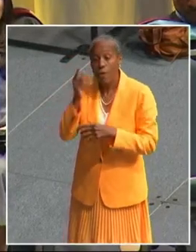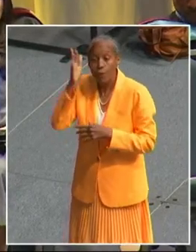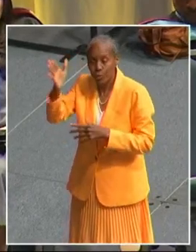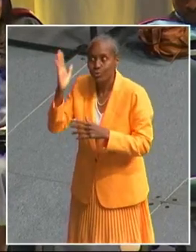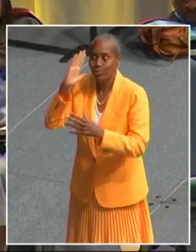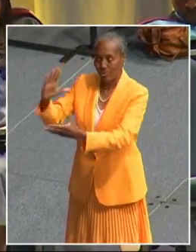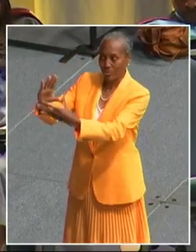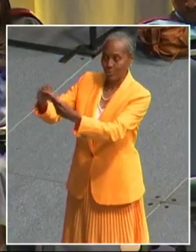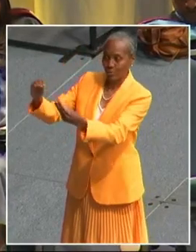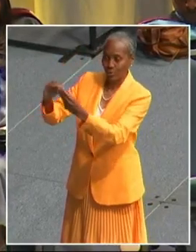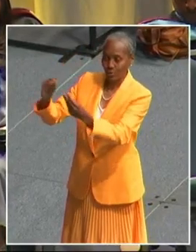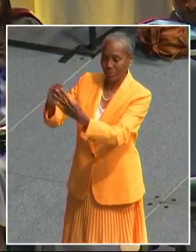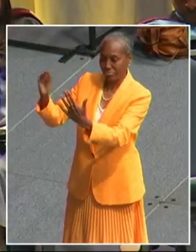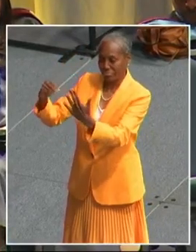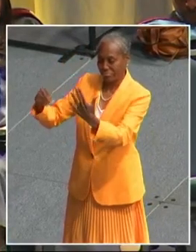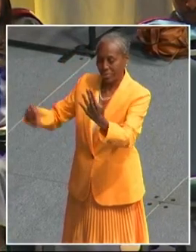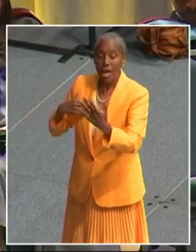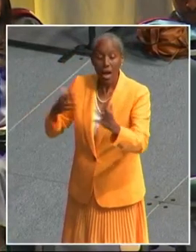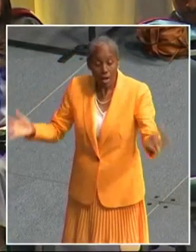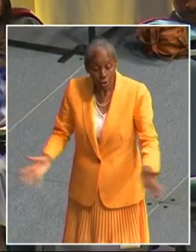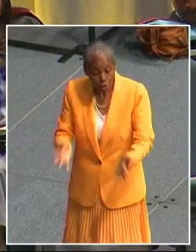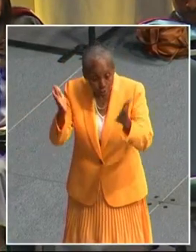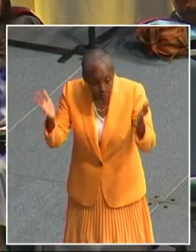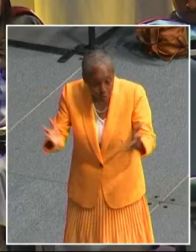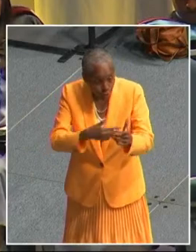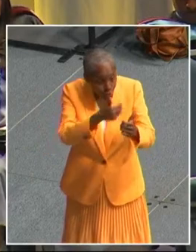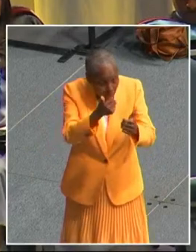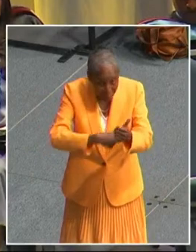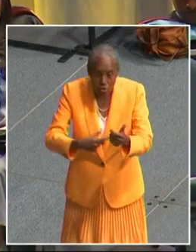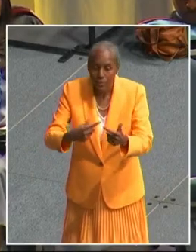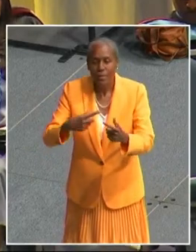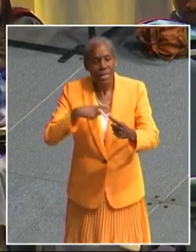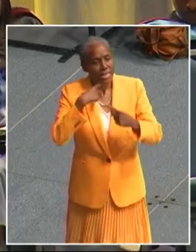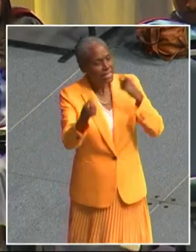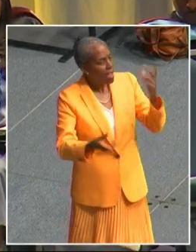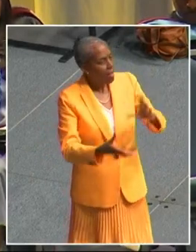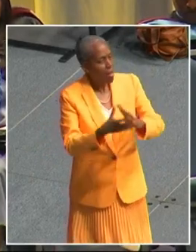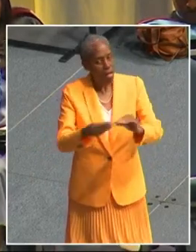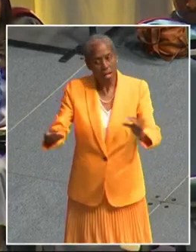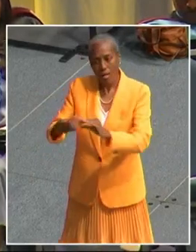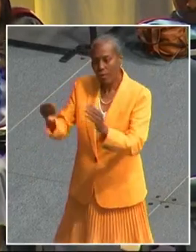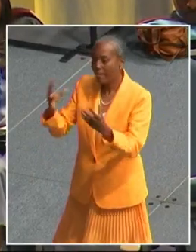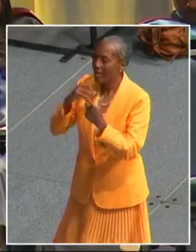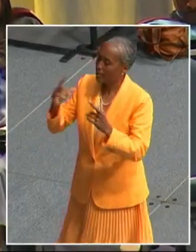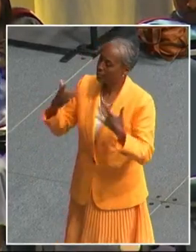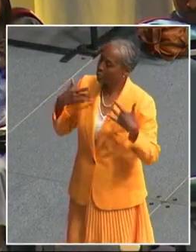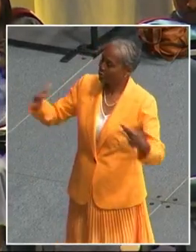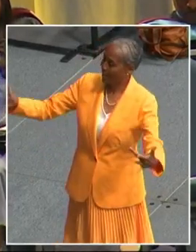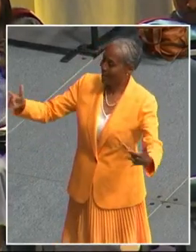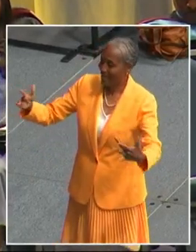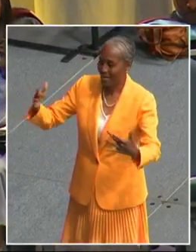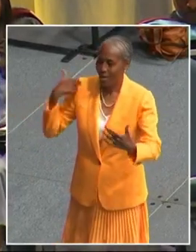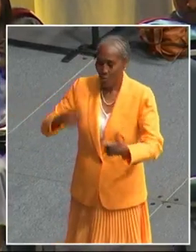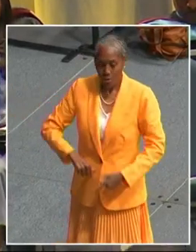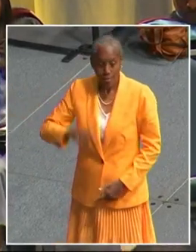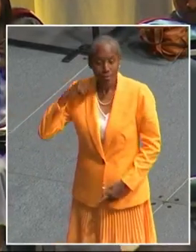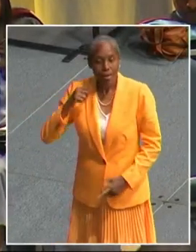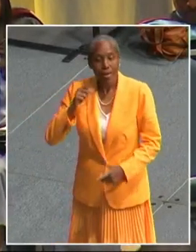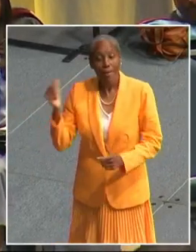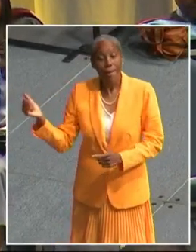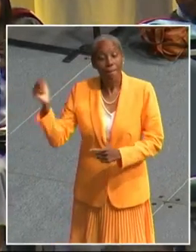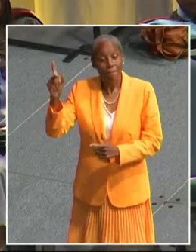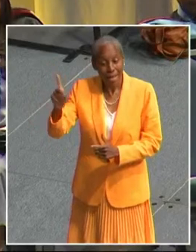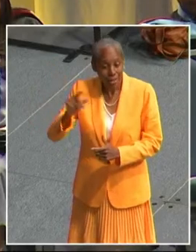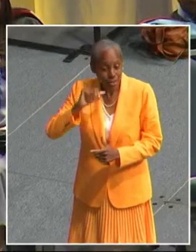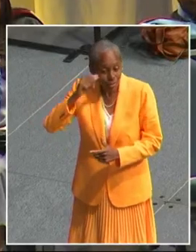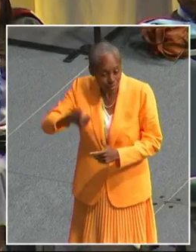future. And my encouragement to each one of you is to tell it, to shine brightly, make us proud. You now wear the badge of honor, which we